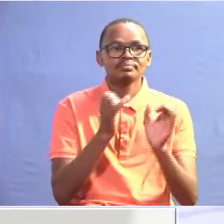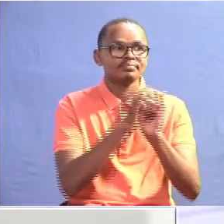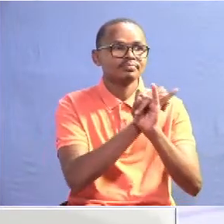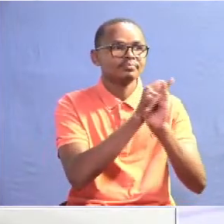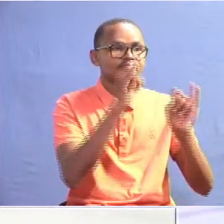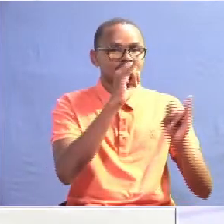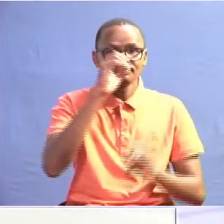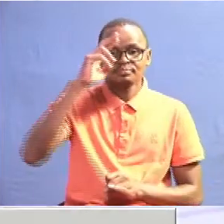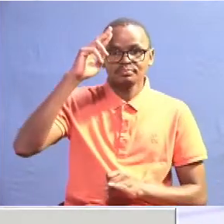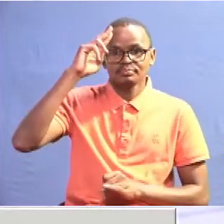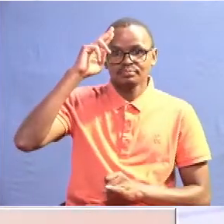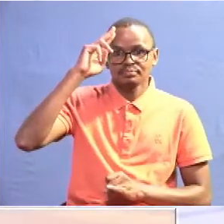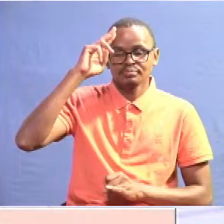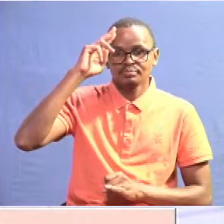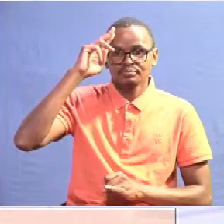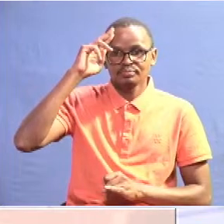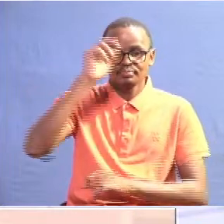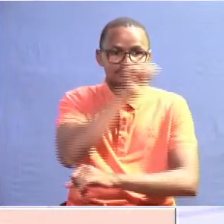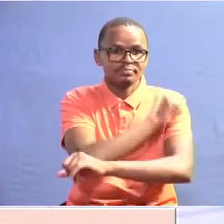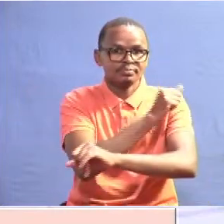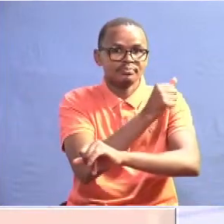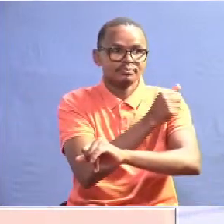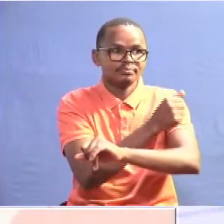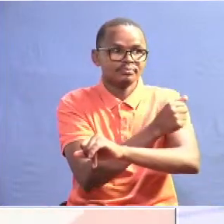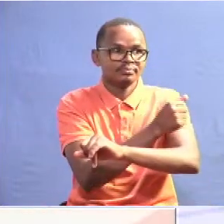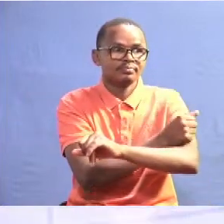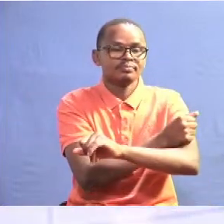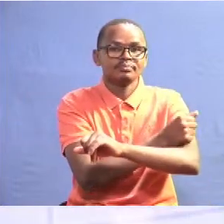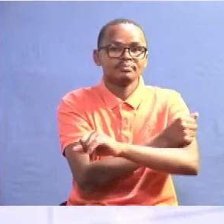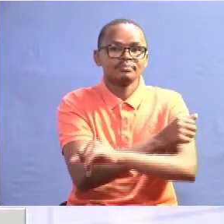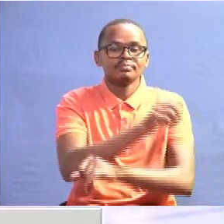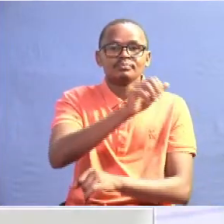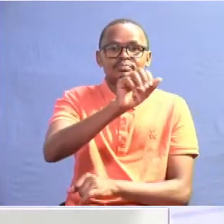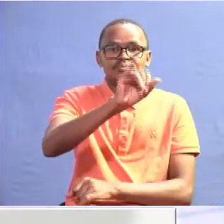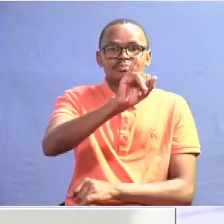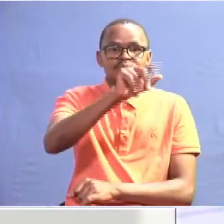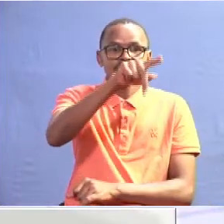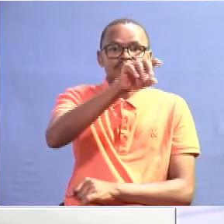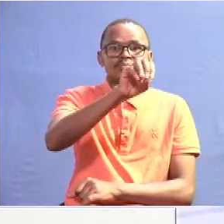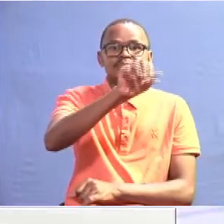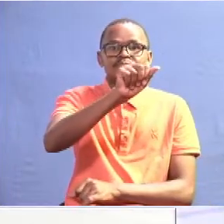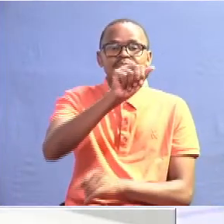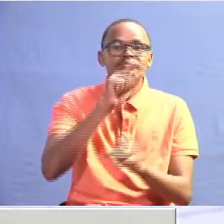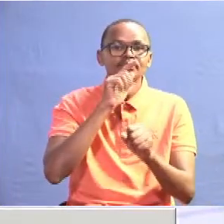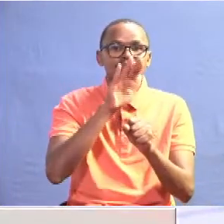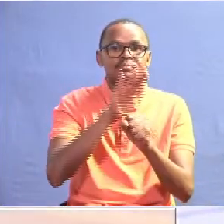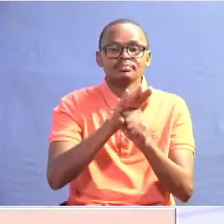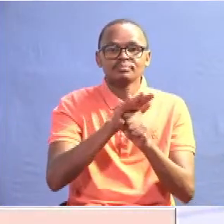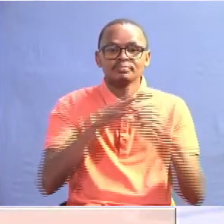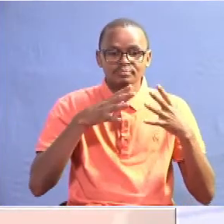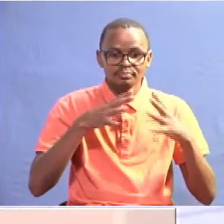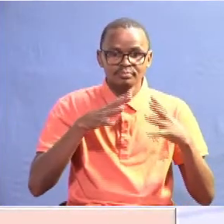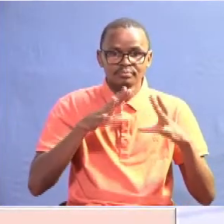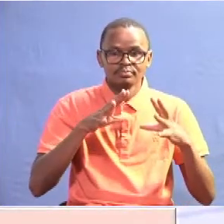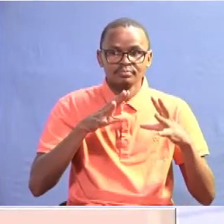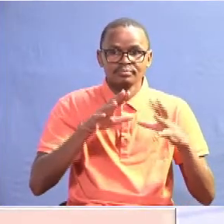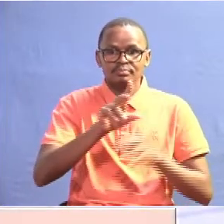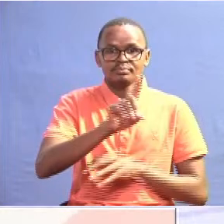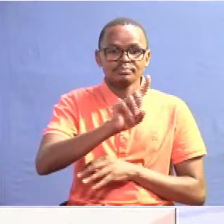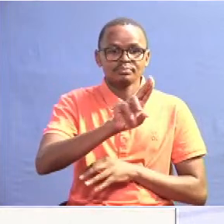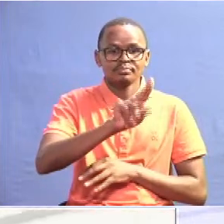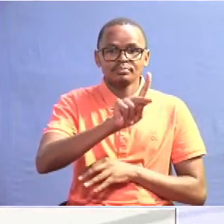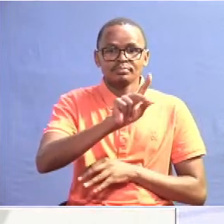Independent Policing Oversight Authority, or if you prefer the acronym IPOA, has assured victims of Duka